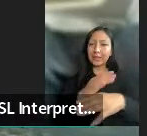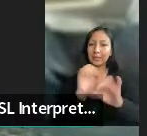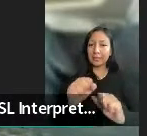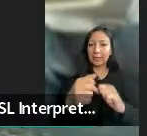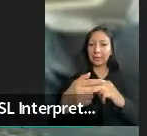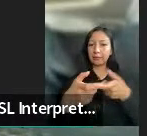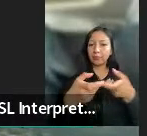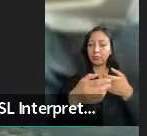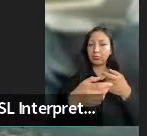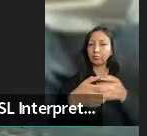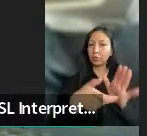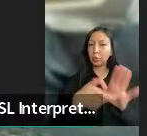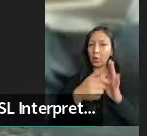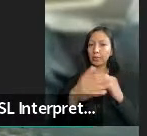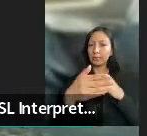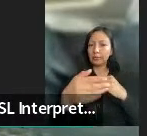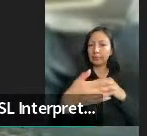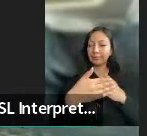heavy manufacturing districts.